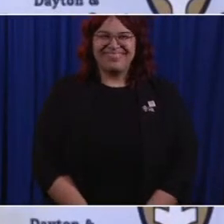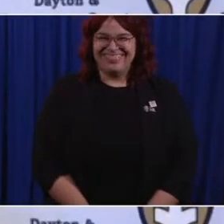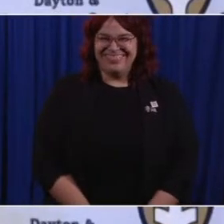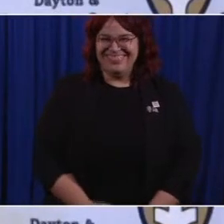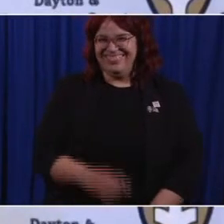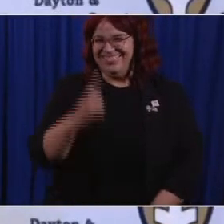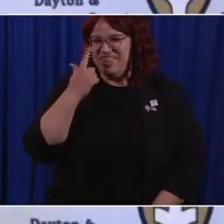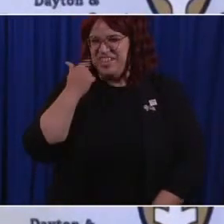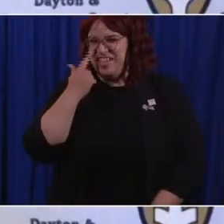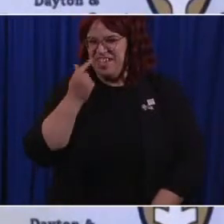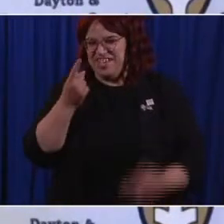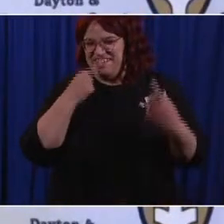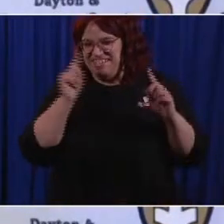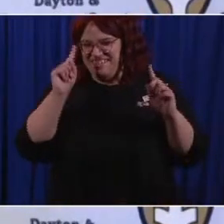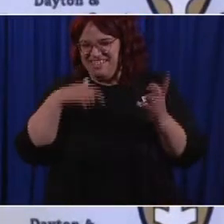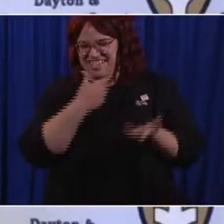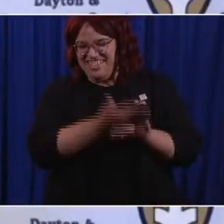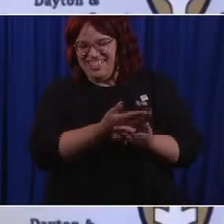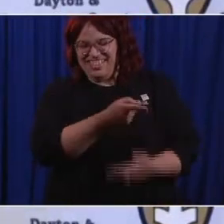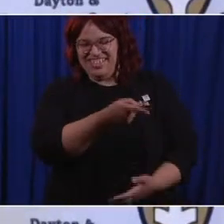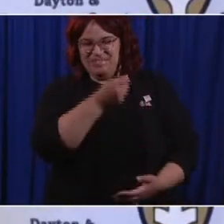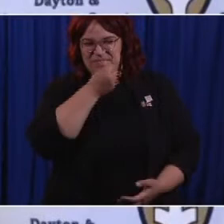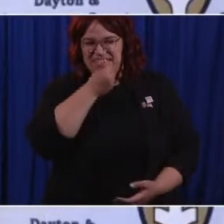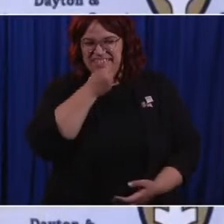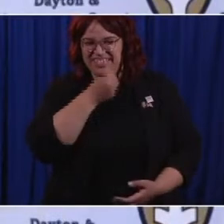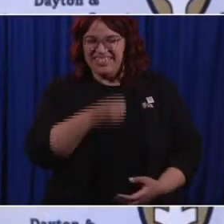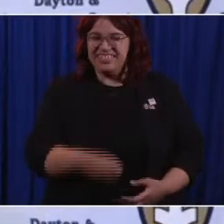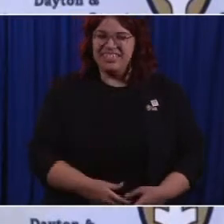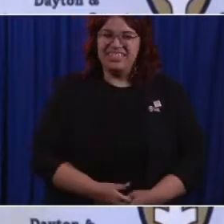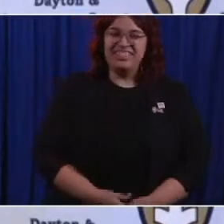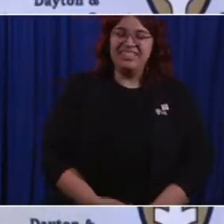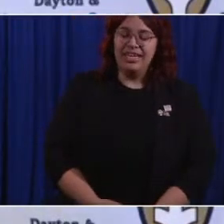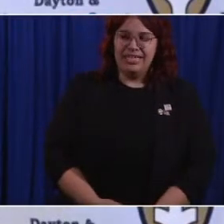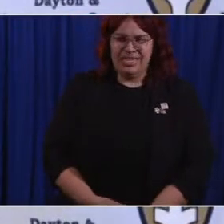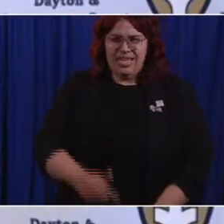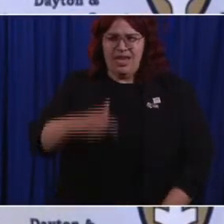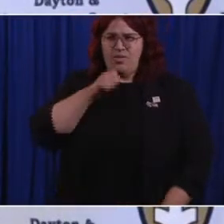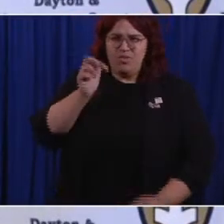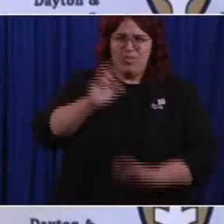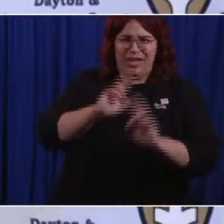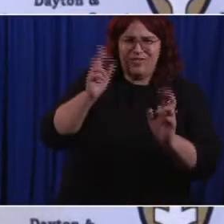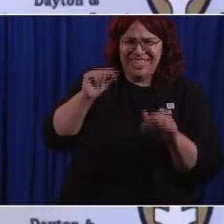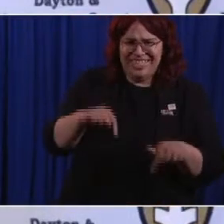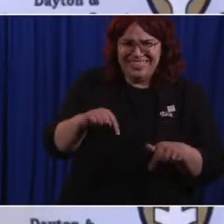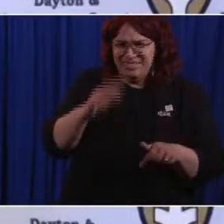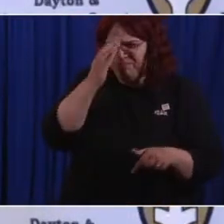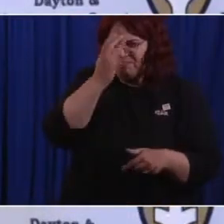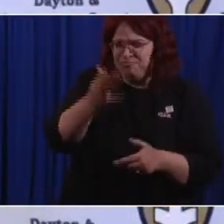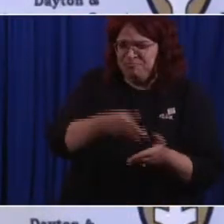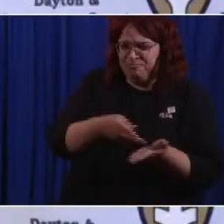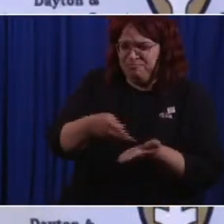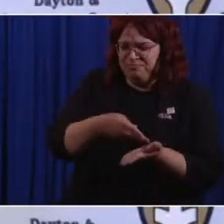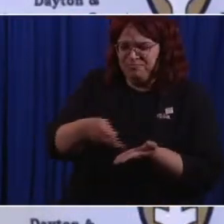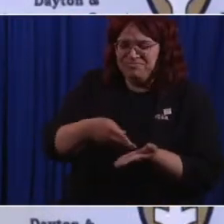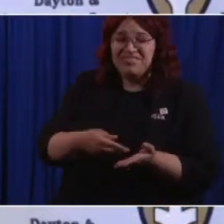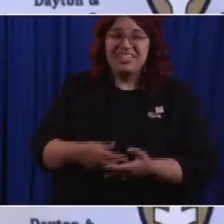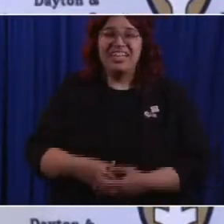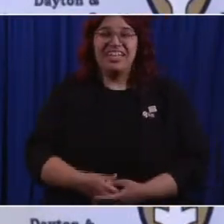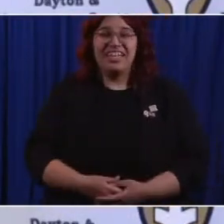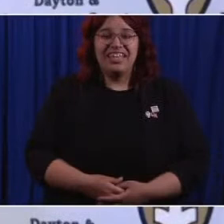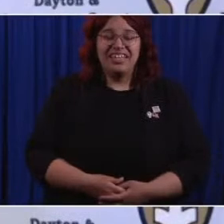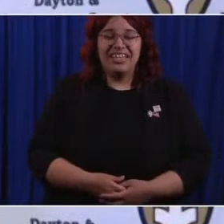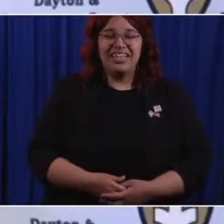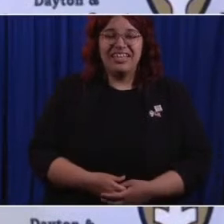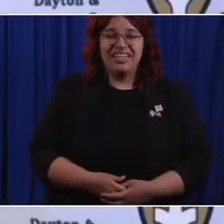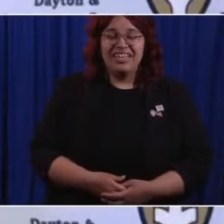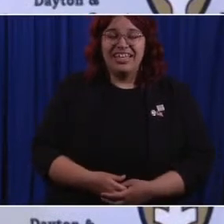They got you up there. Yeah, I wasn't prepared for this, Governor. Got you at the podium. You look good at the podium, though. Thank you. I'm very underdressed,